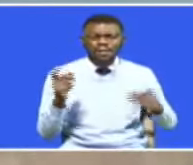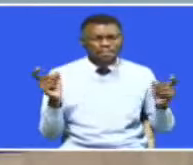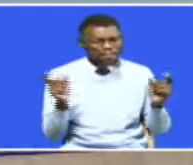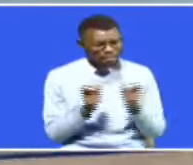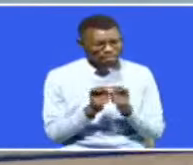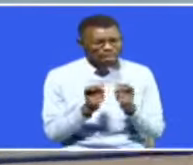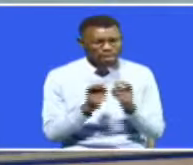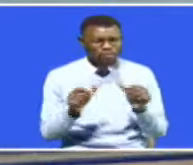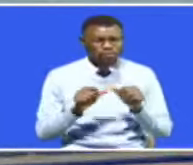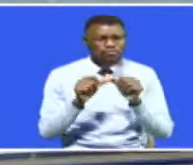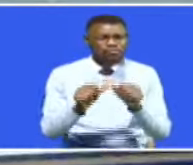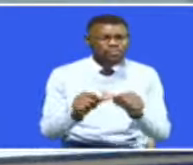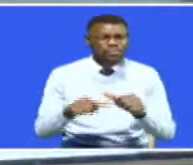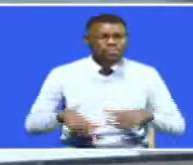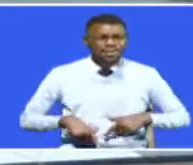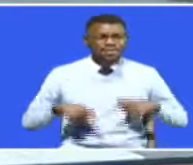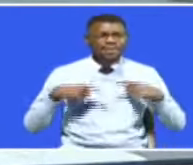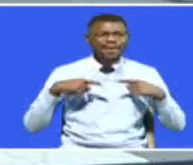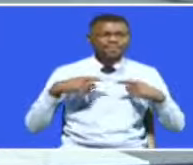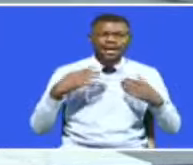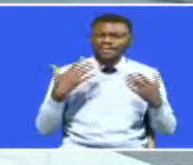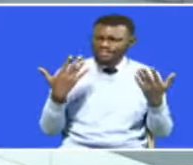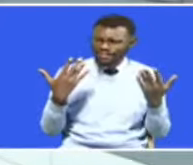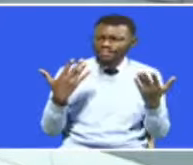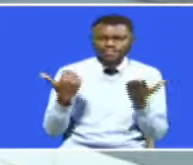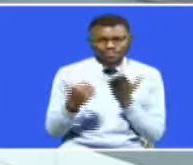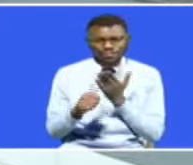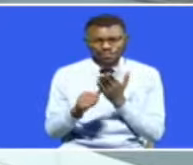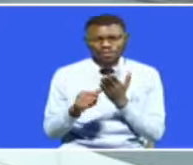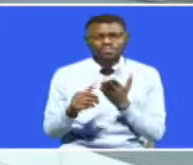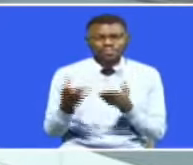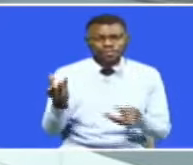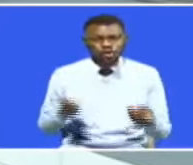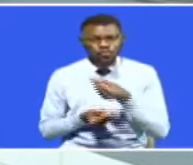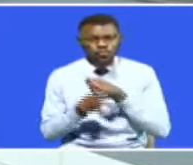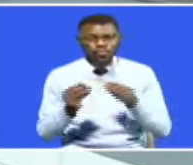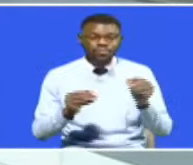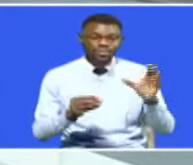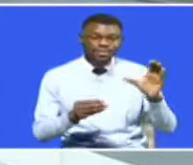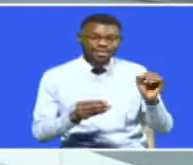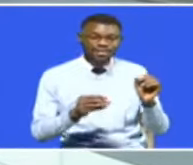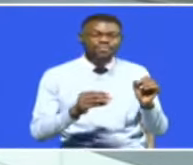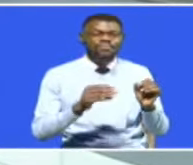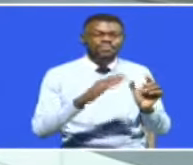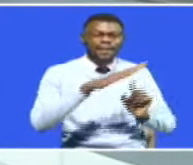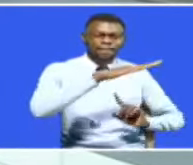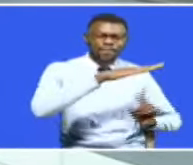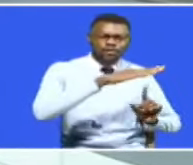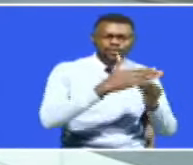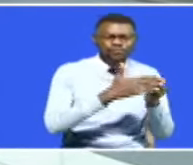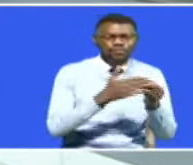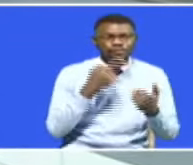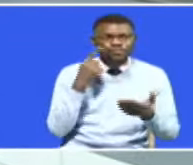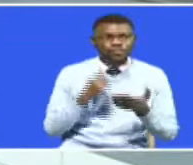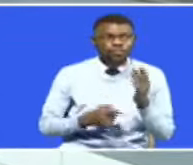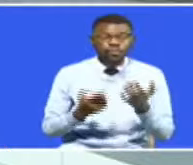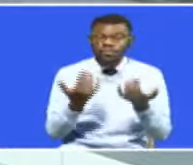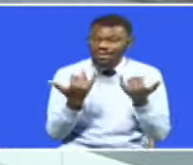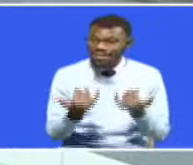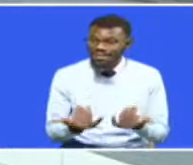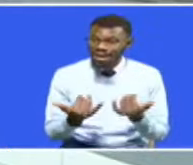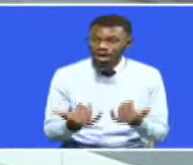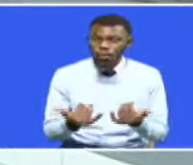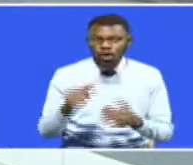a reprieve on the cost of living is witnessed. Treasury Cabinet Secretary Njuguna Ndung'u now says the state